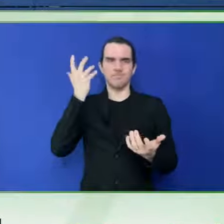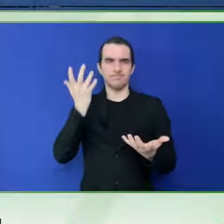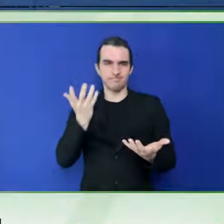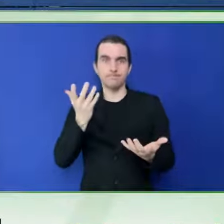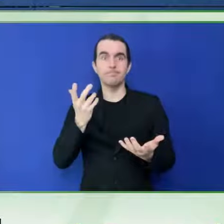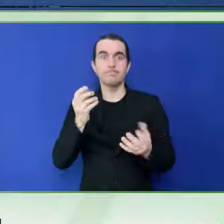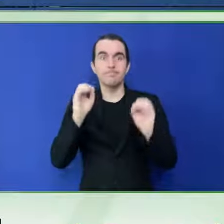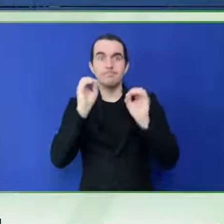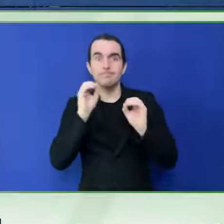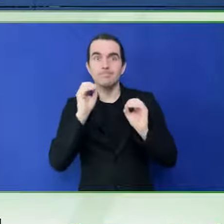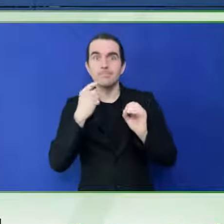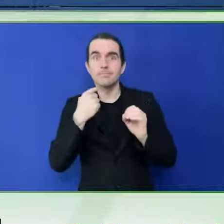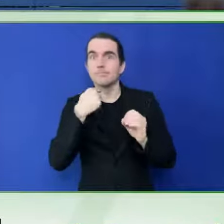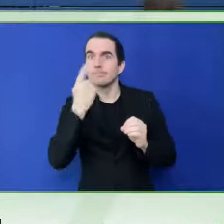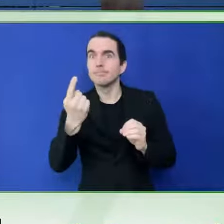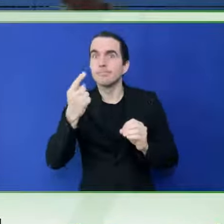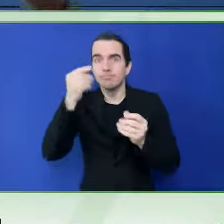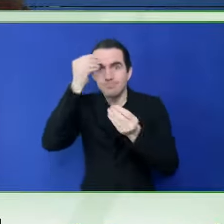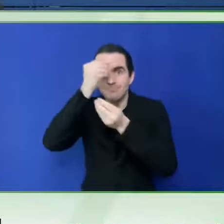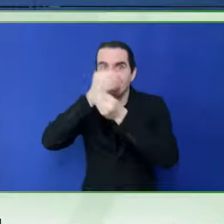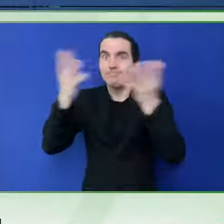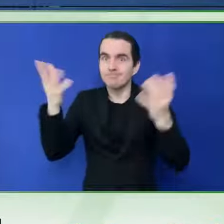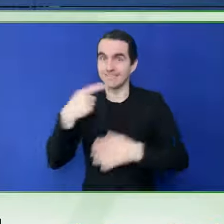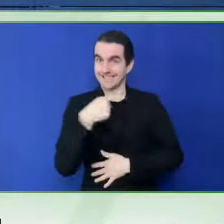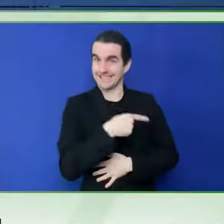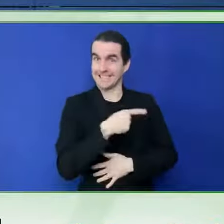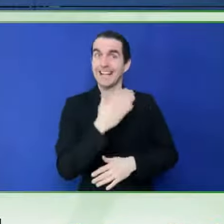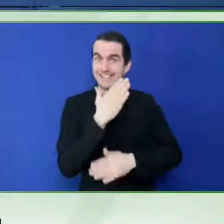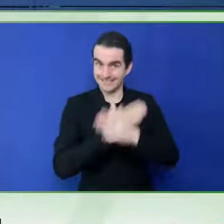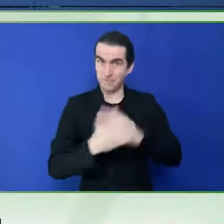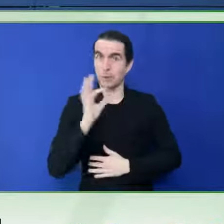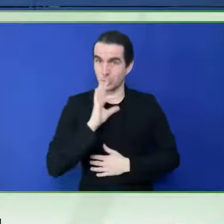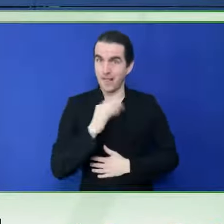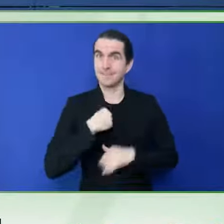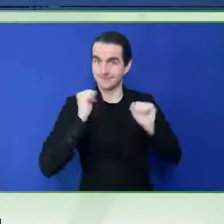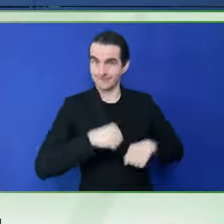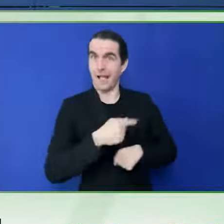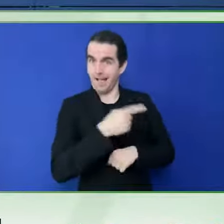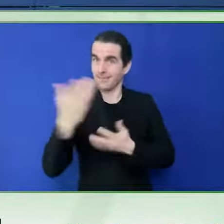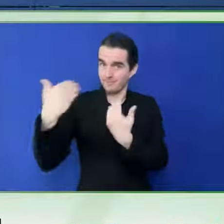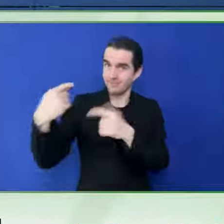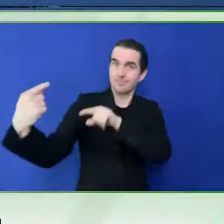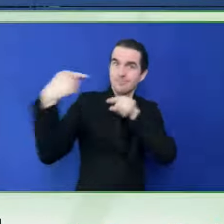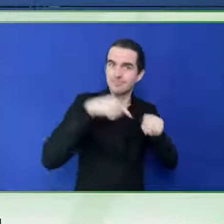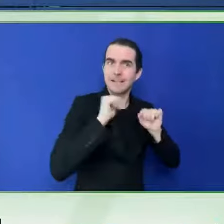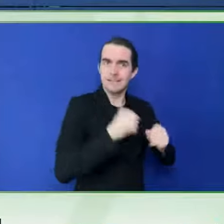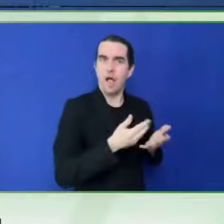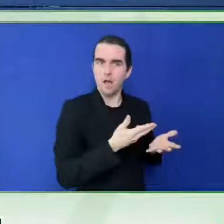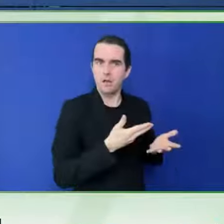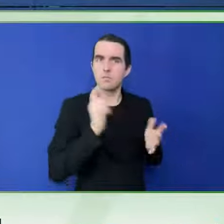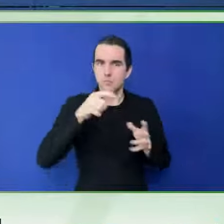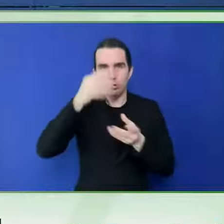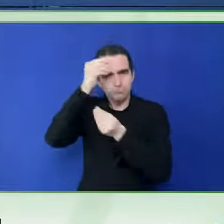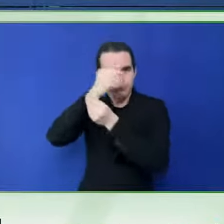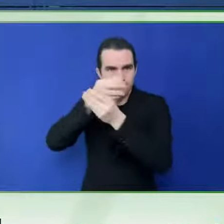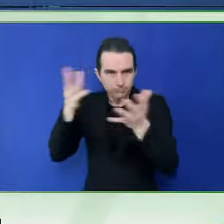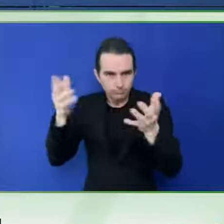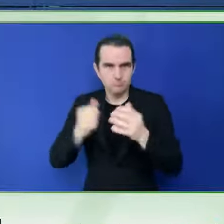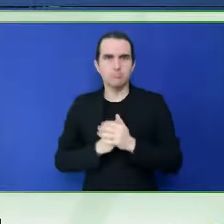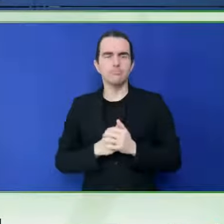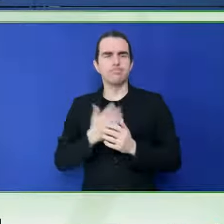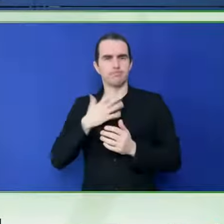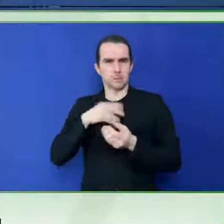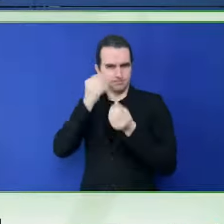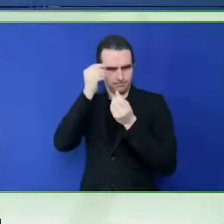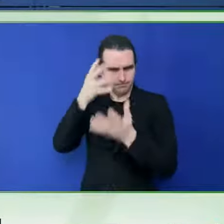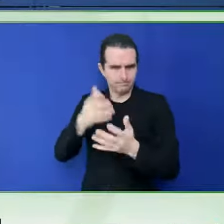won't name, put in his cheapest, ugliest rooms, only for them to be torn out once